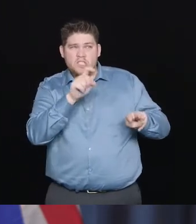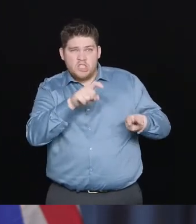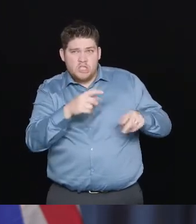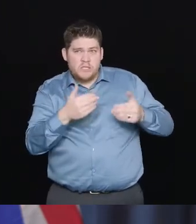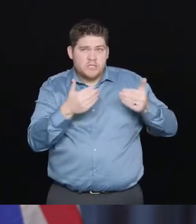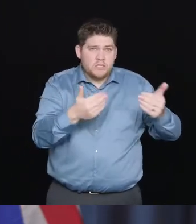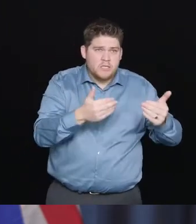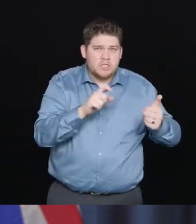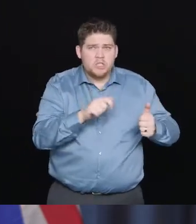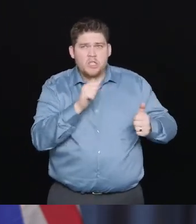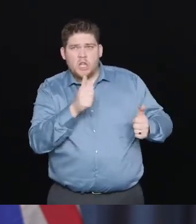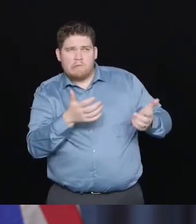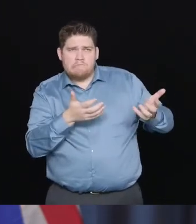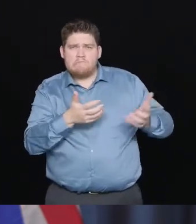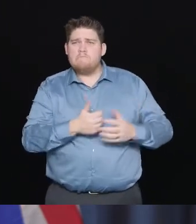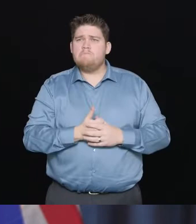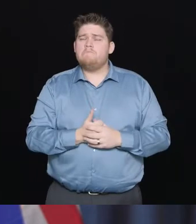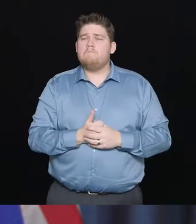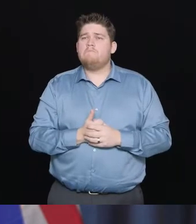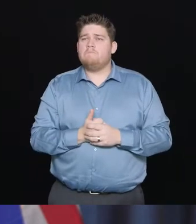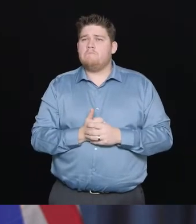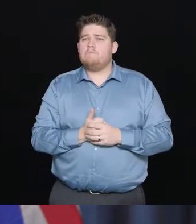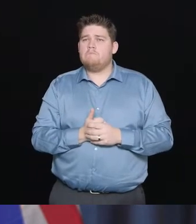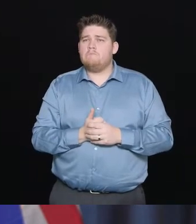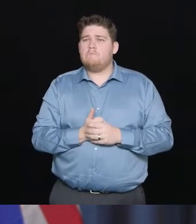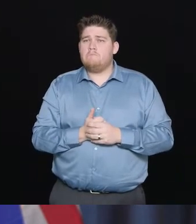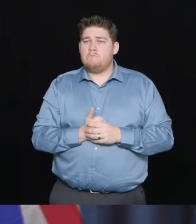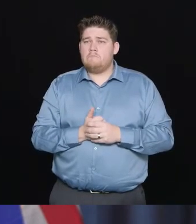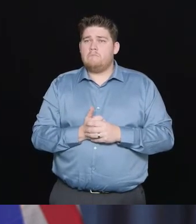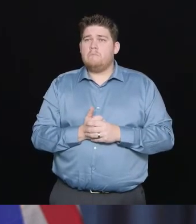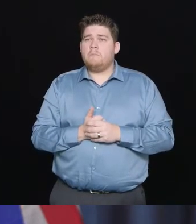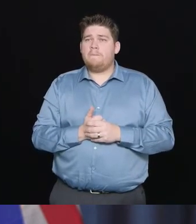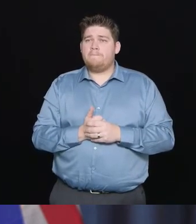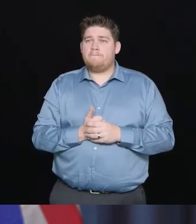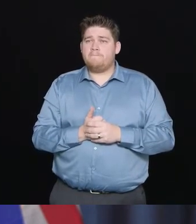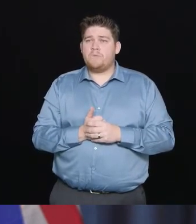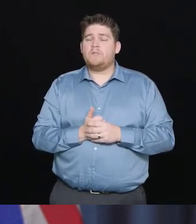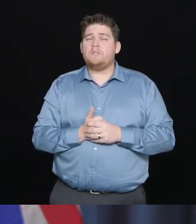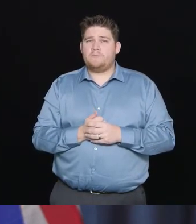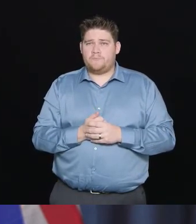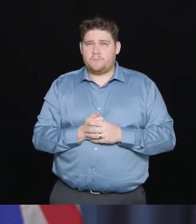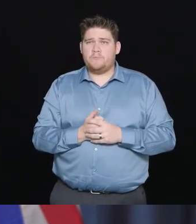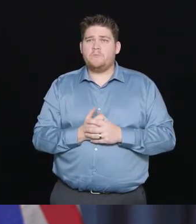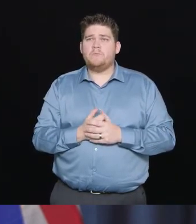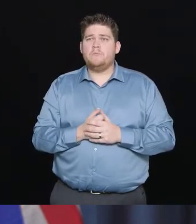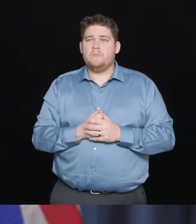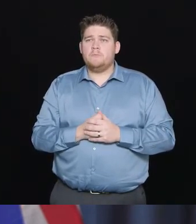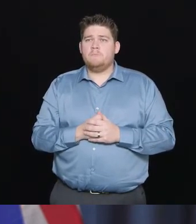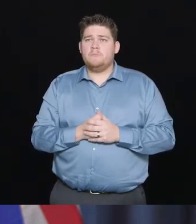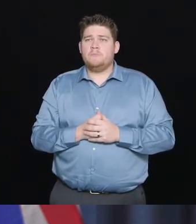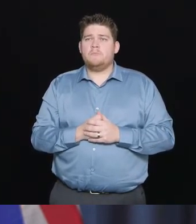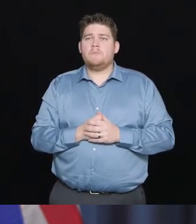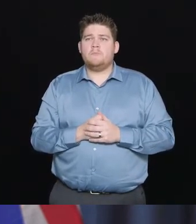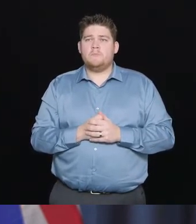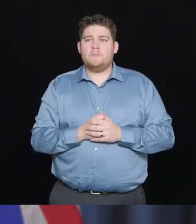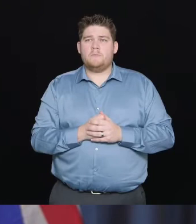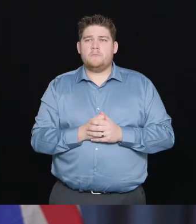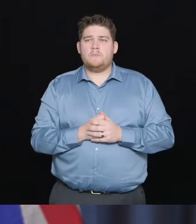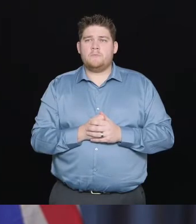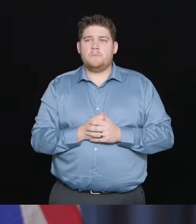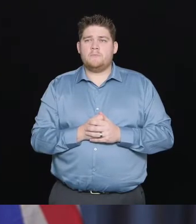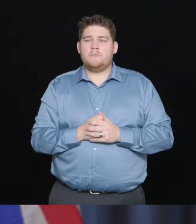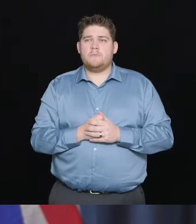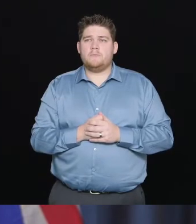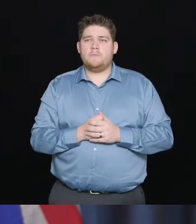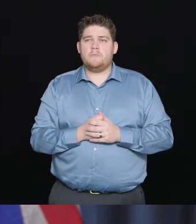of laboratory tests, and we can take that anonymized sera, and then we have it as a baseline, and then we can do testing